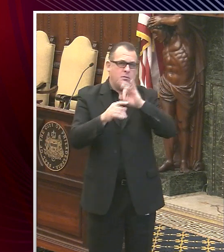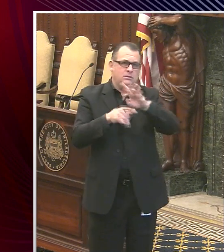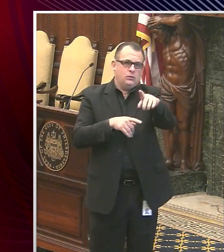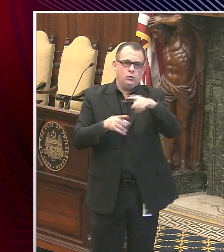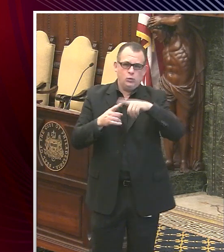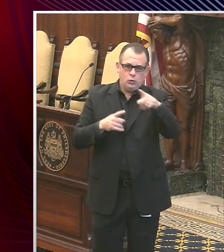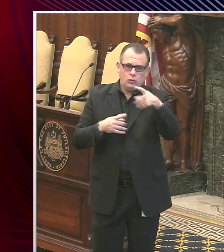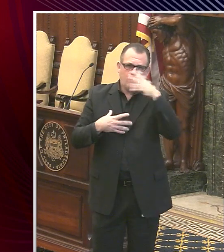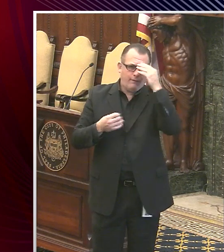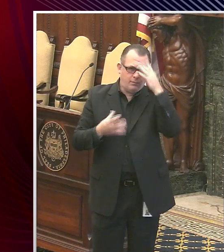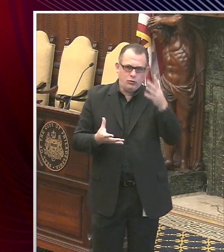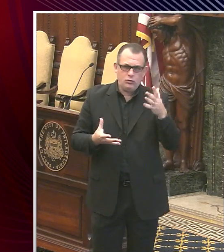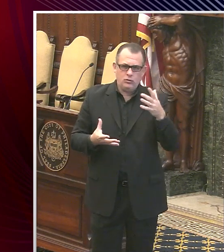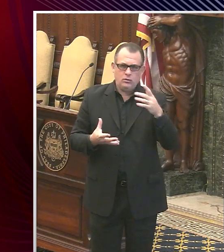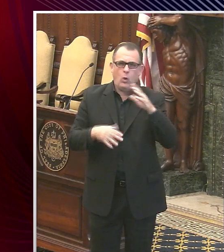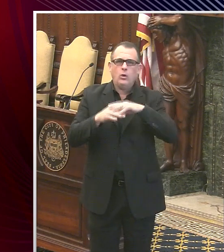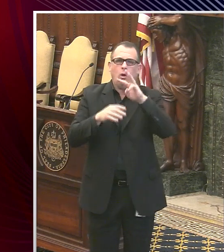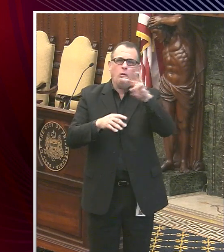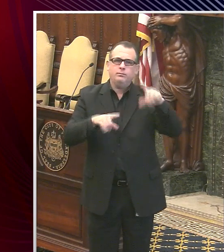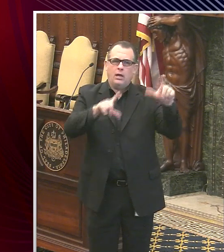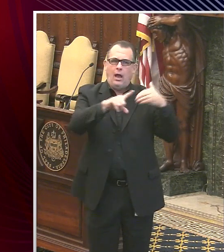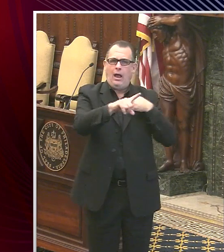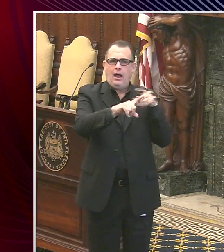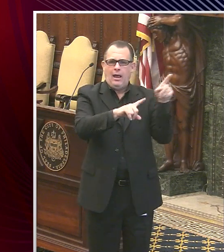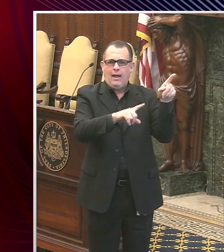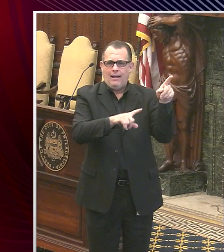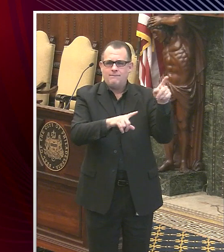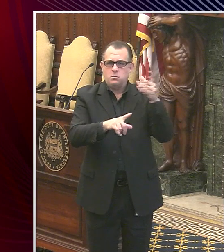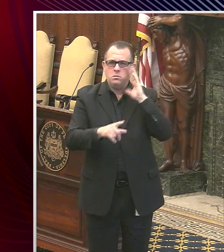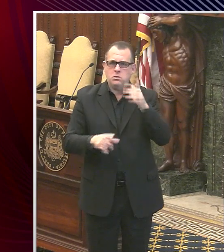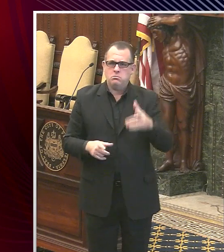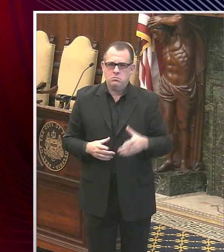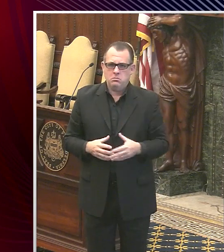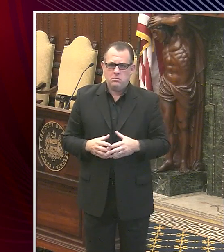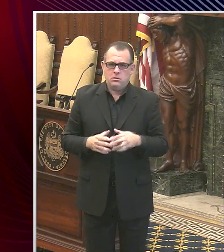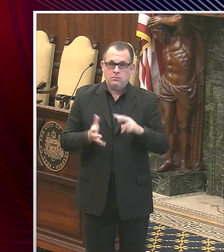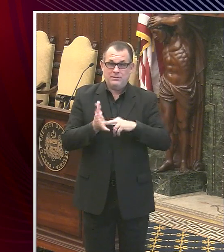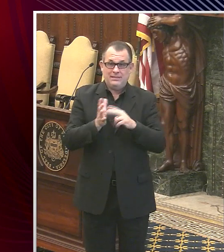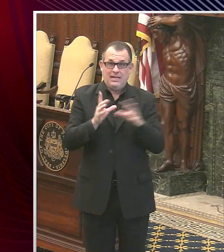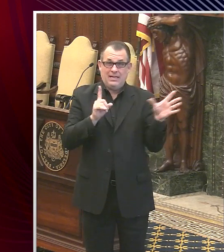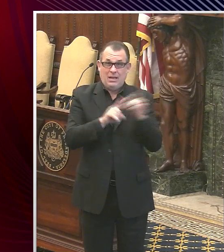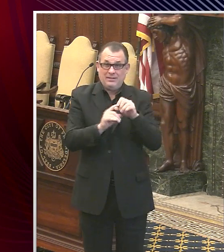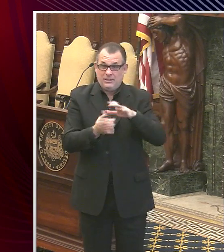already be on our website, but we can give you the number of school-aged children with the virus. That doesn't mean that they got it in school, though.